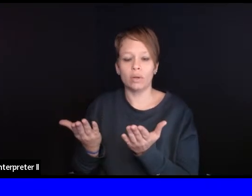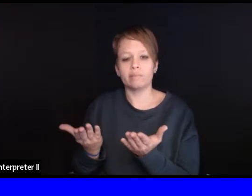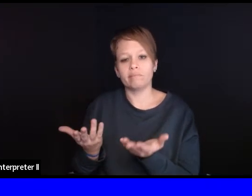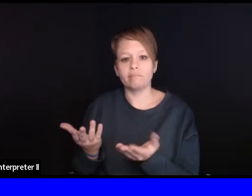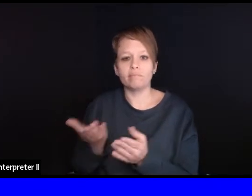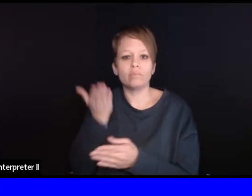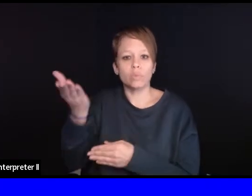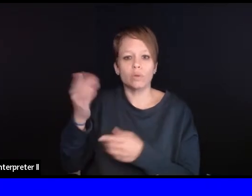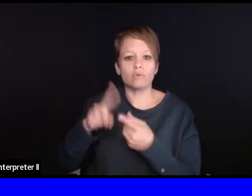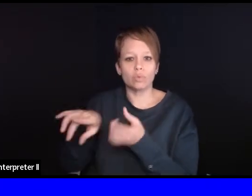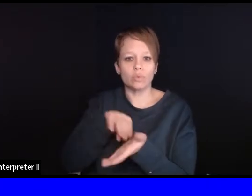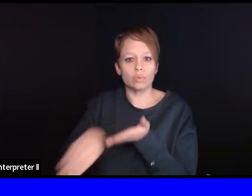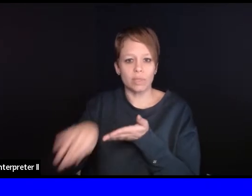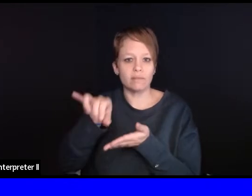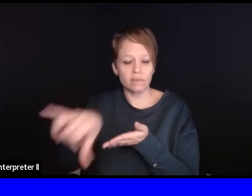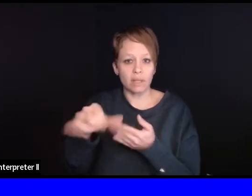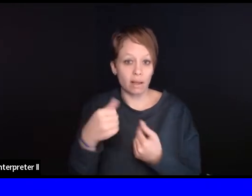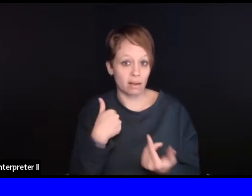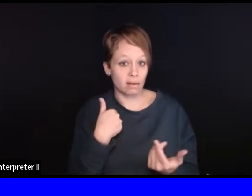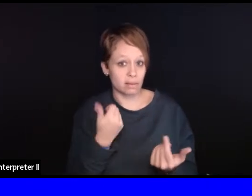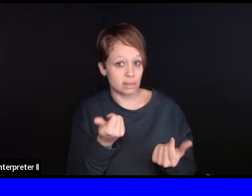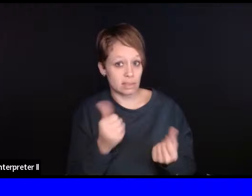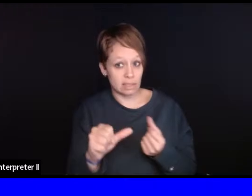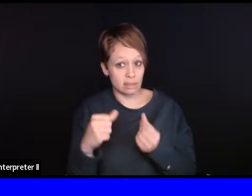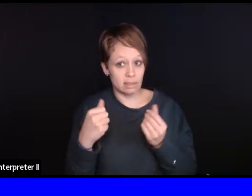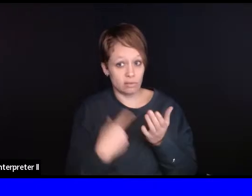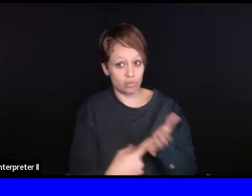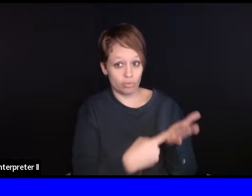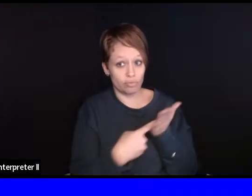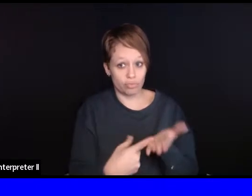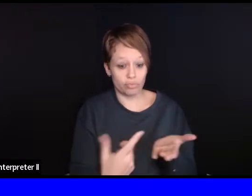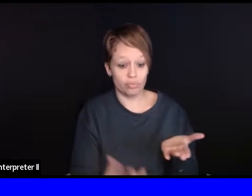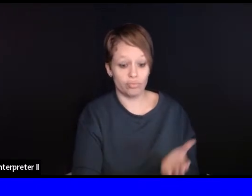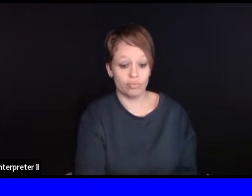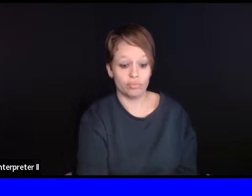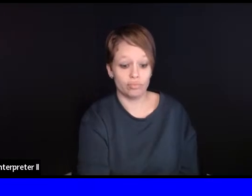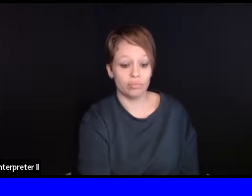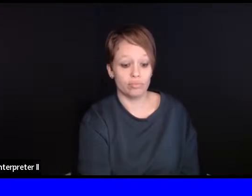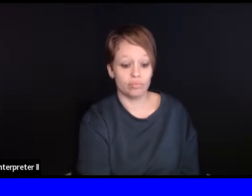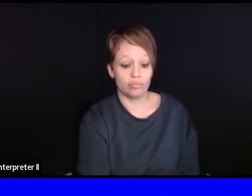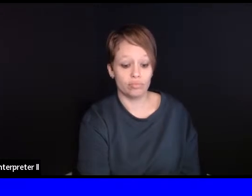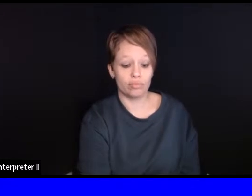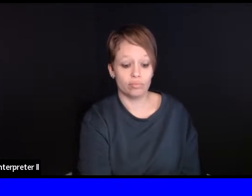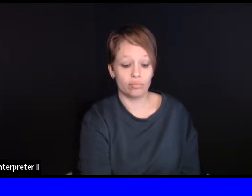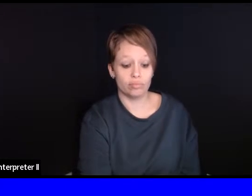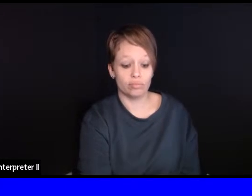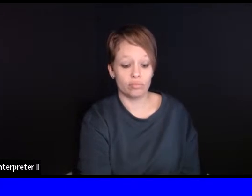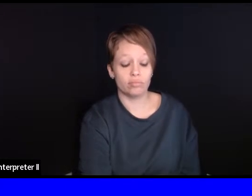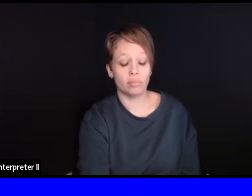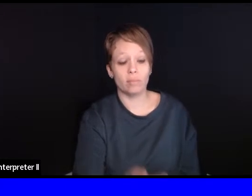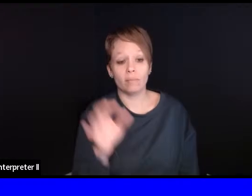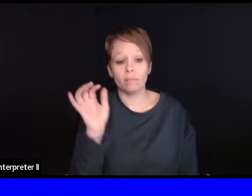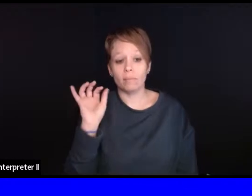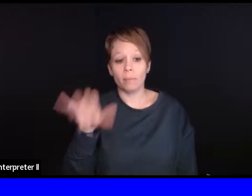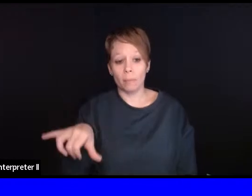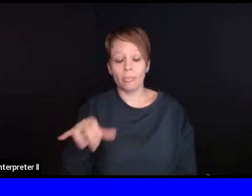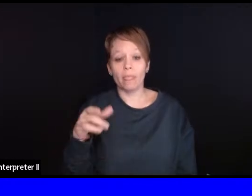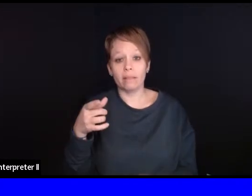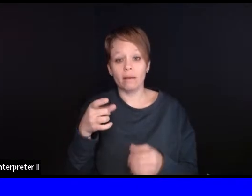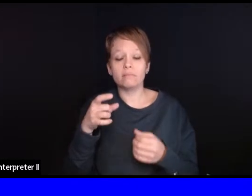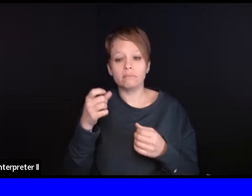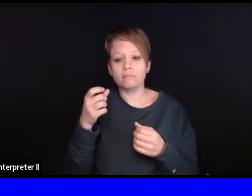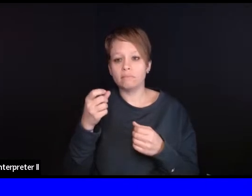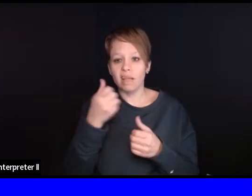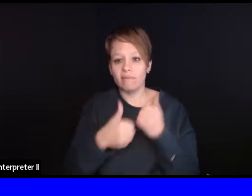referrals. Is there a motion to waive the reading? Is there discussion? On the motion to waive the reading by voice vote, all those in favor